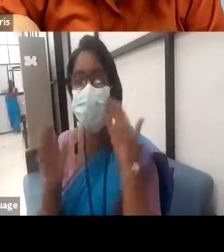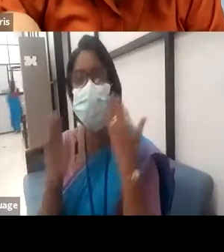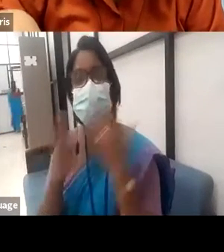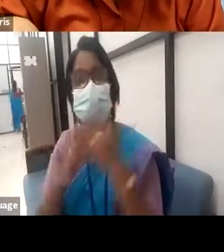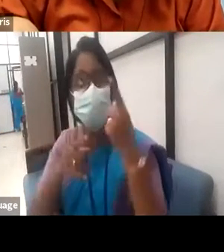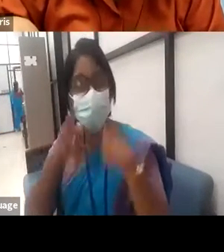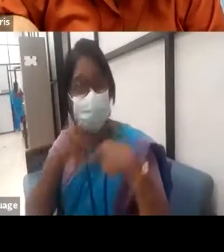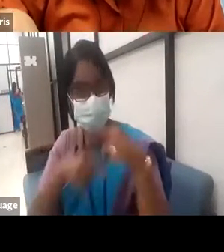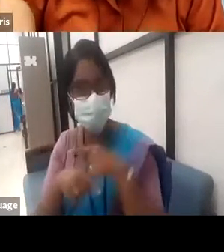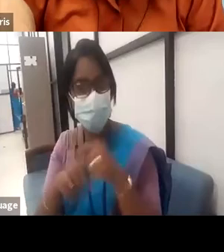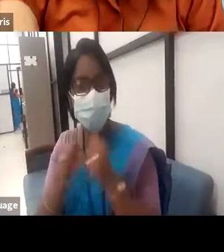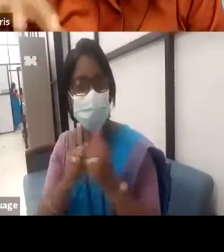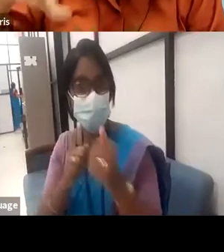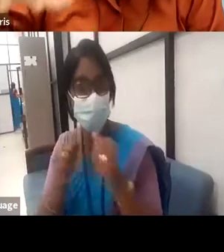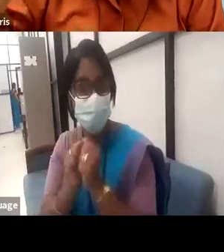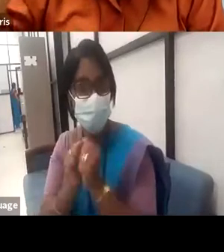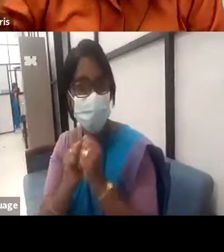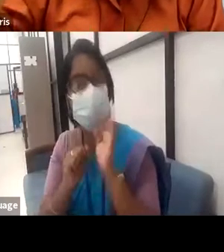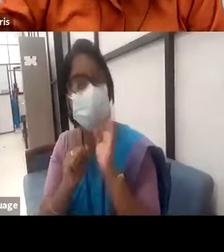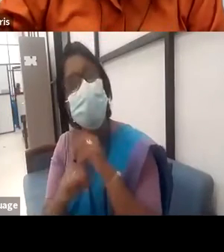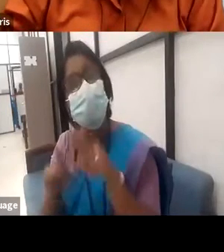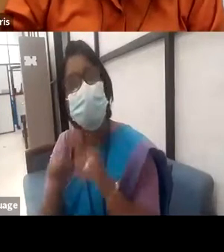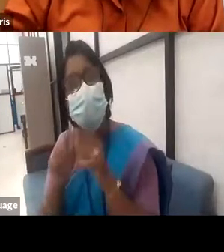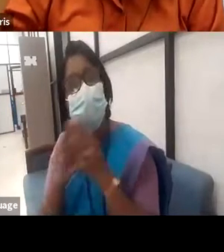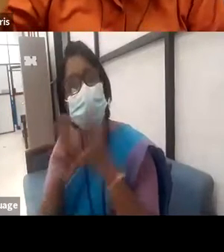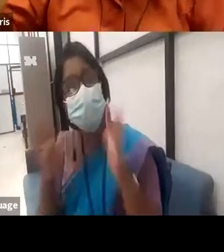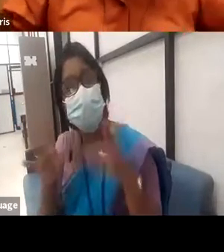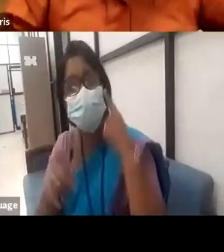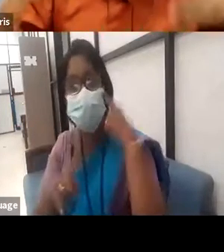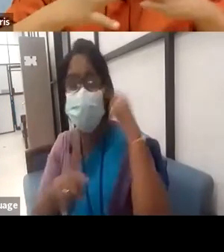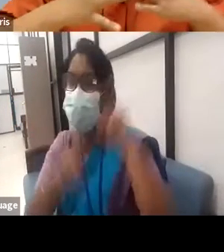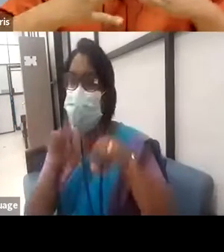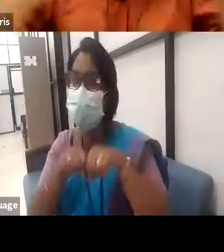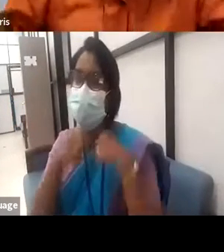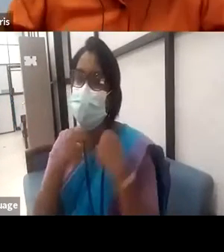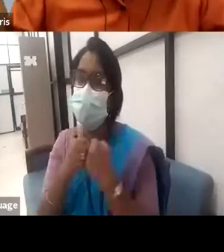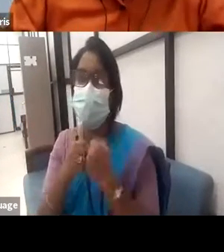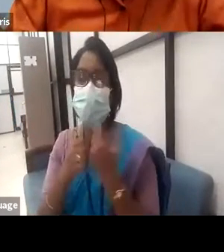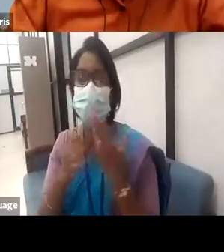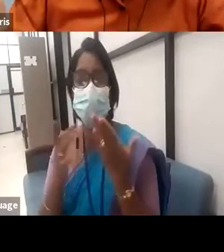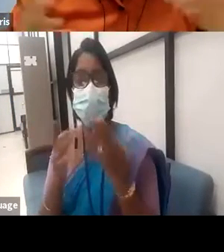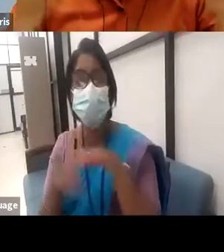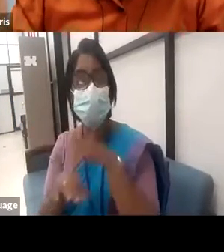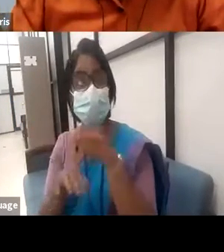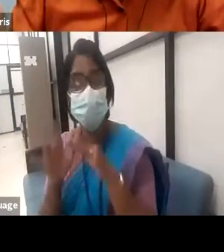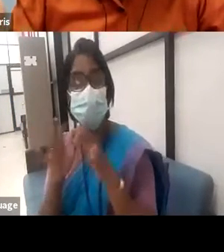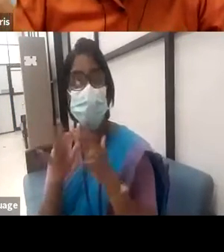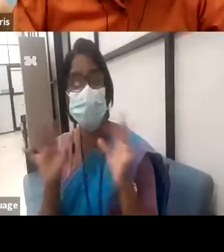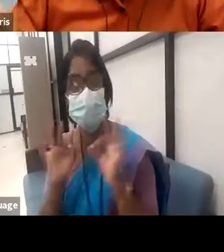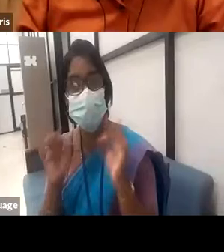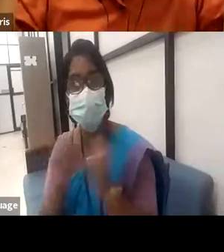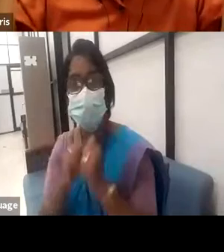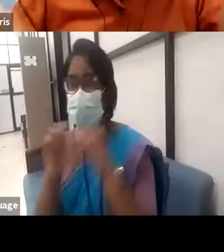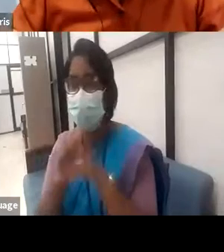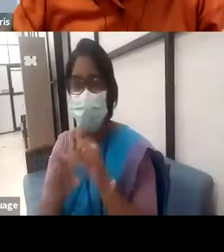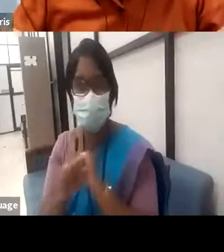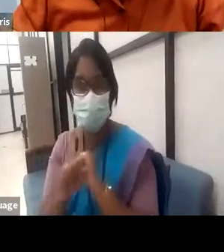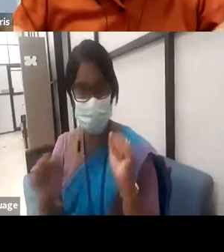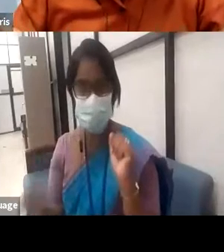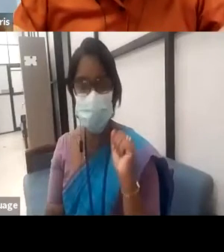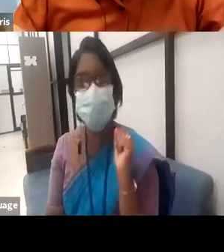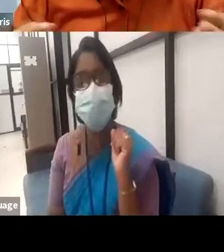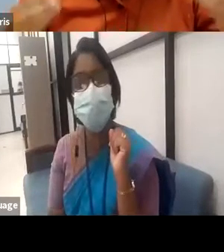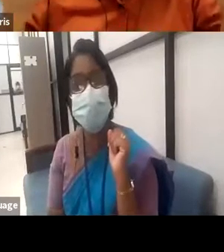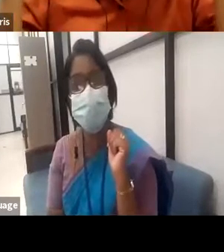social security nets. They are really at a point of, if you take the labor force, the craftsmen are really at the bottom of